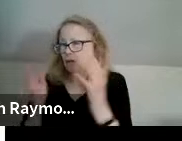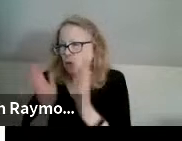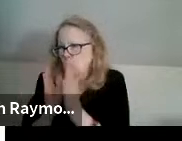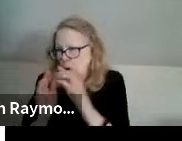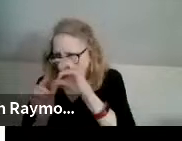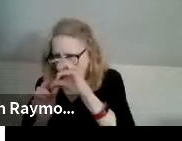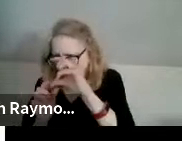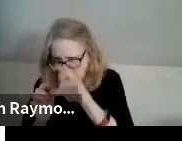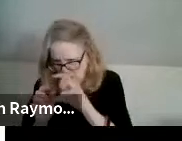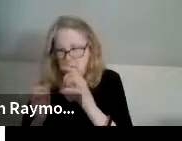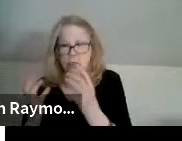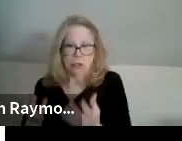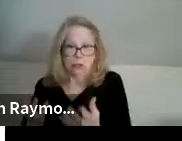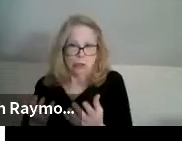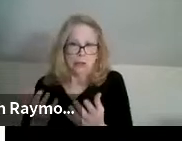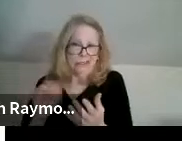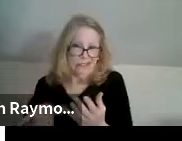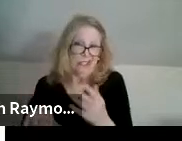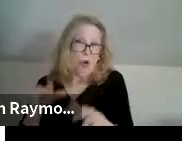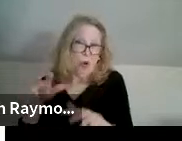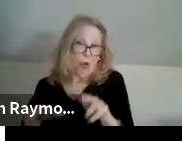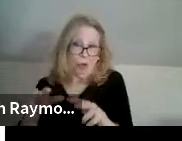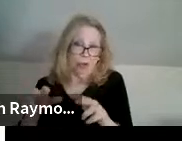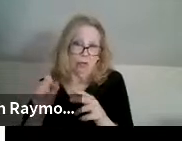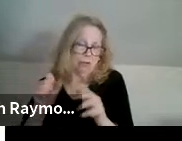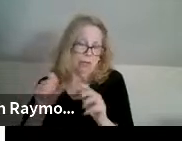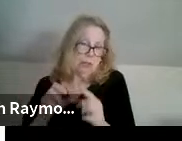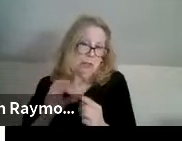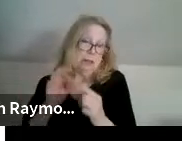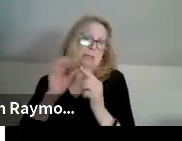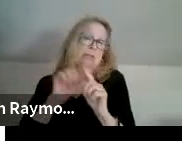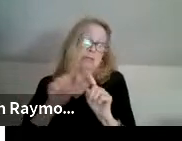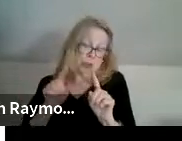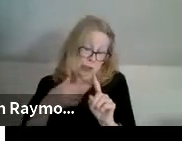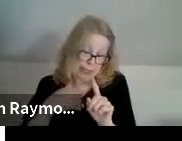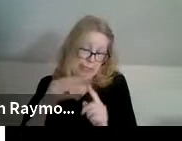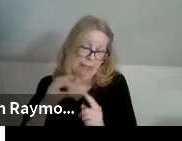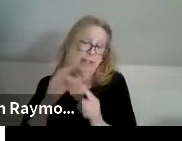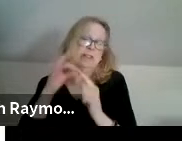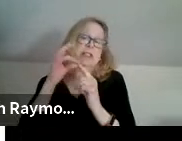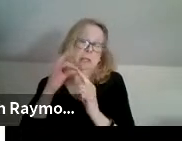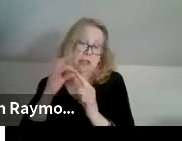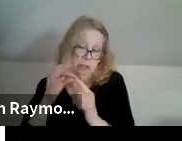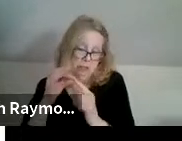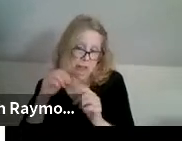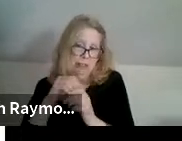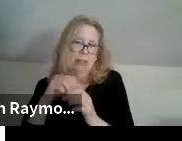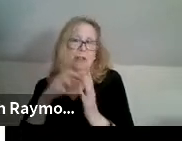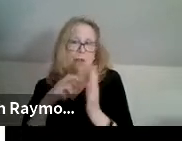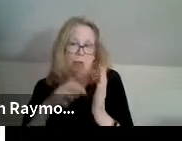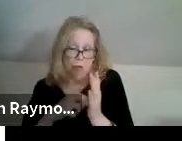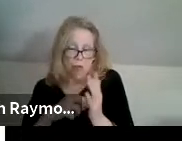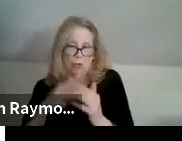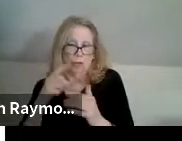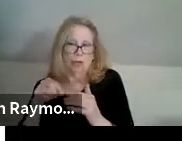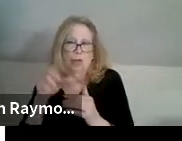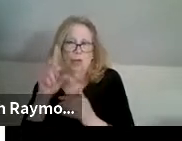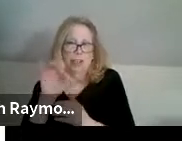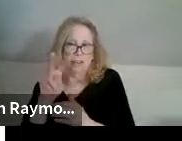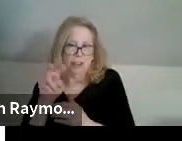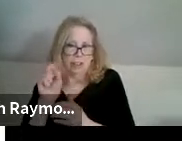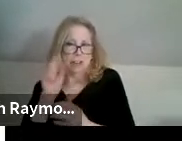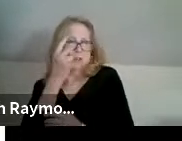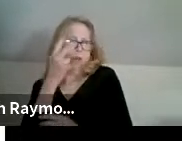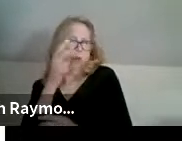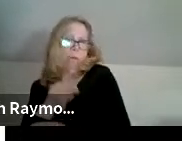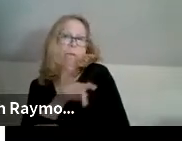than a kiosk. So there's exceptions in the 508 regulations for devices for personal use. And